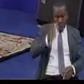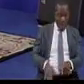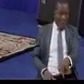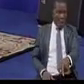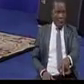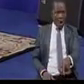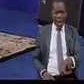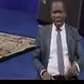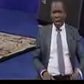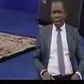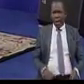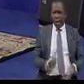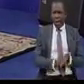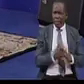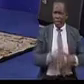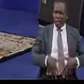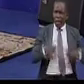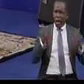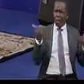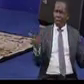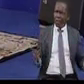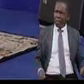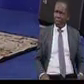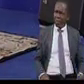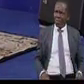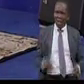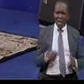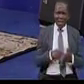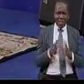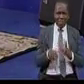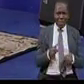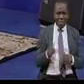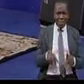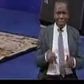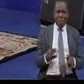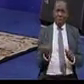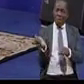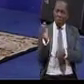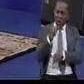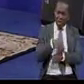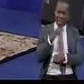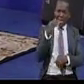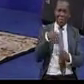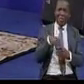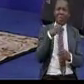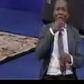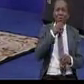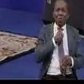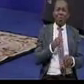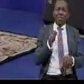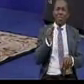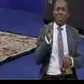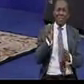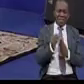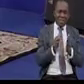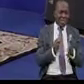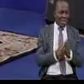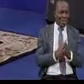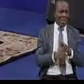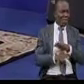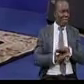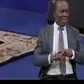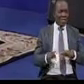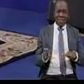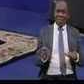who overcame in the Old Testament, they didn't fear the anger of anyone, the shouting of